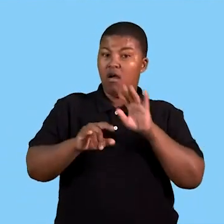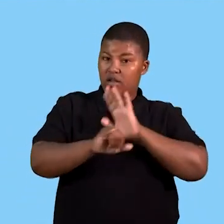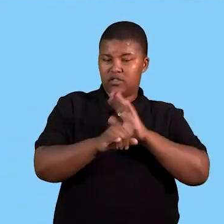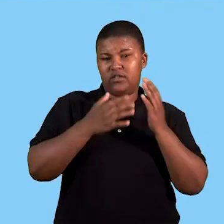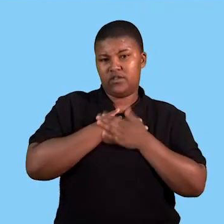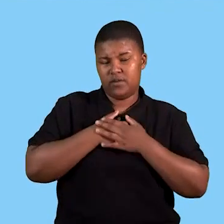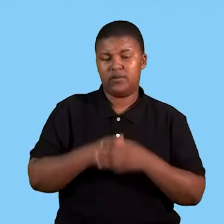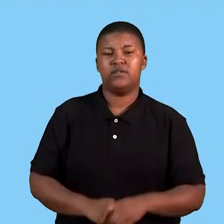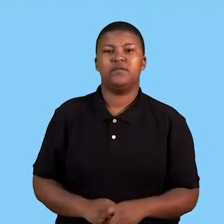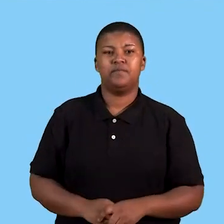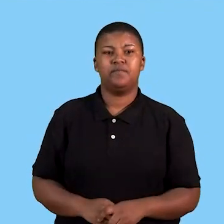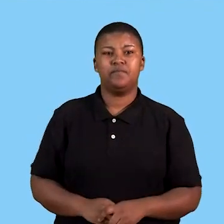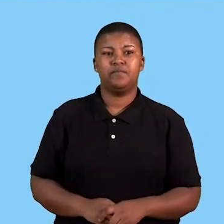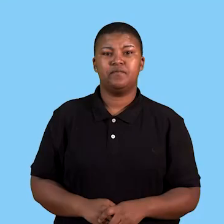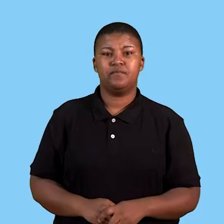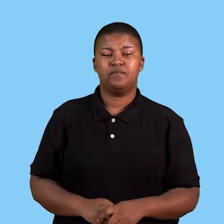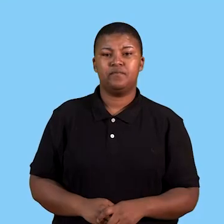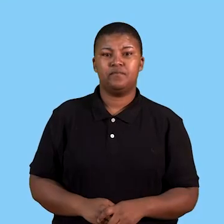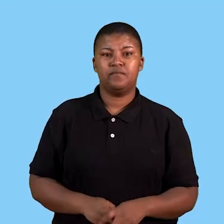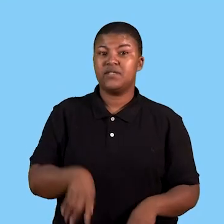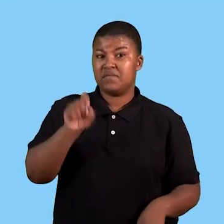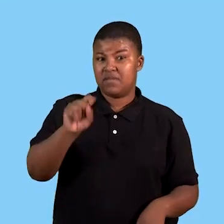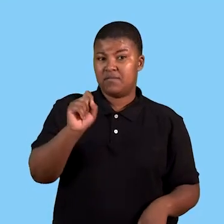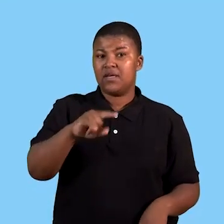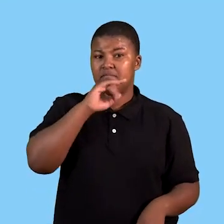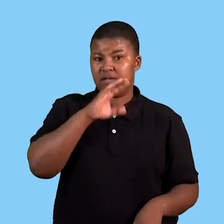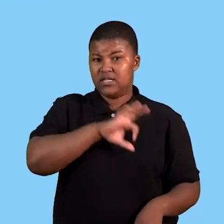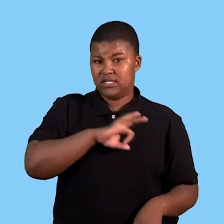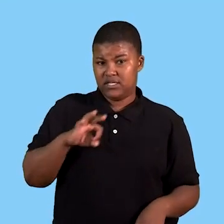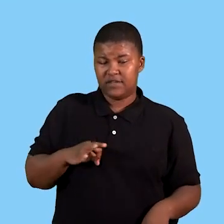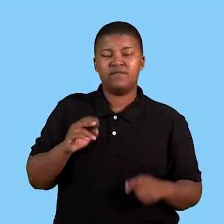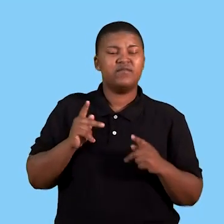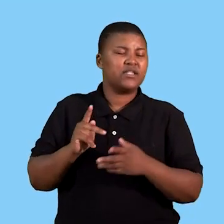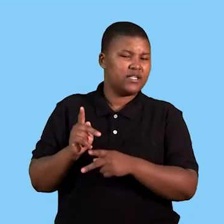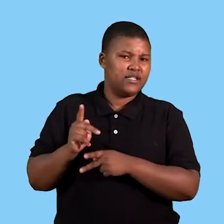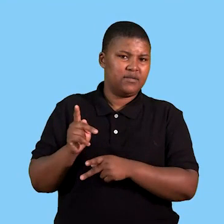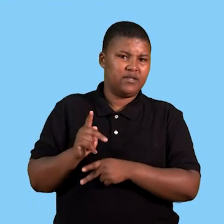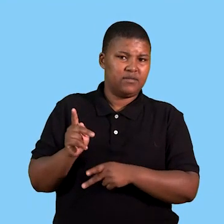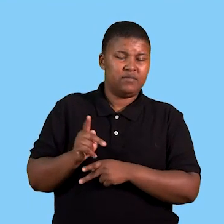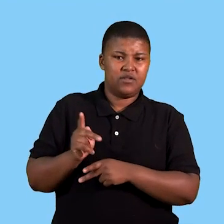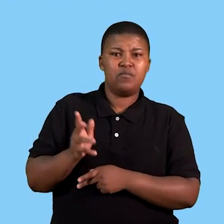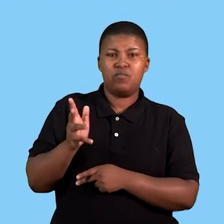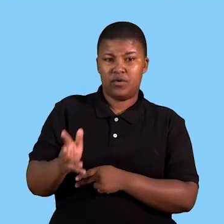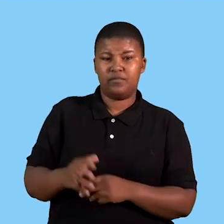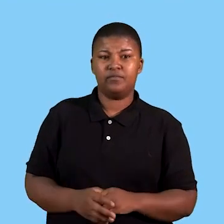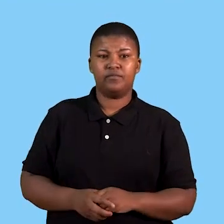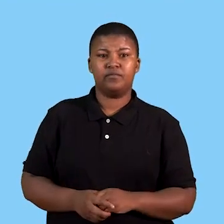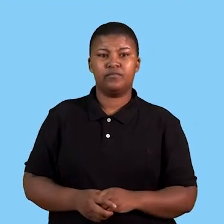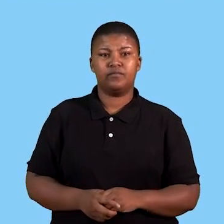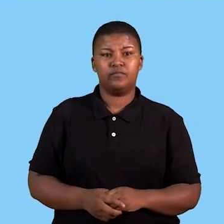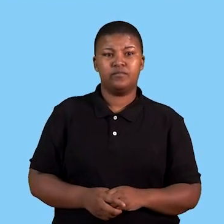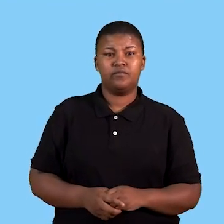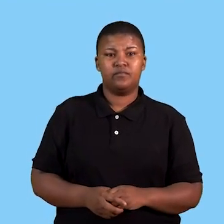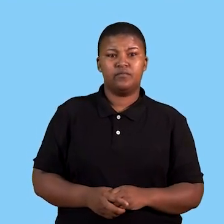our identity. This will help us to retain employees, meaning we keep